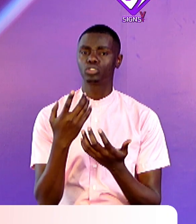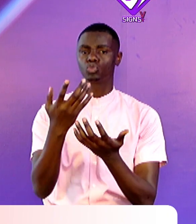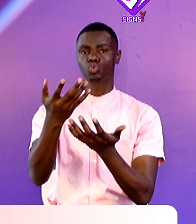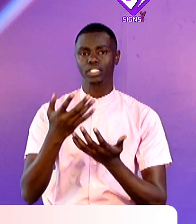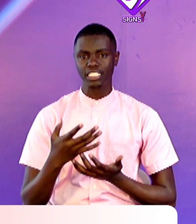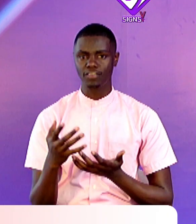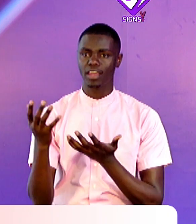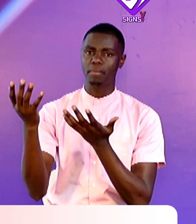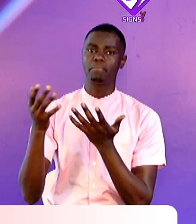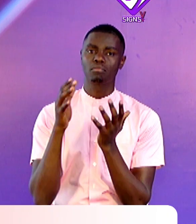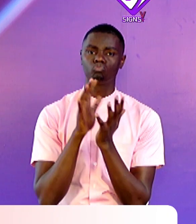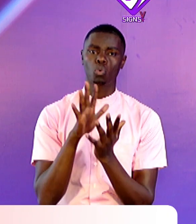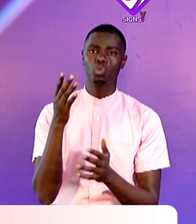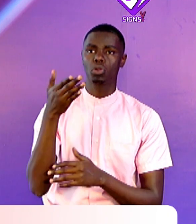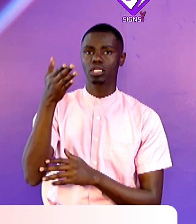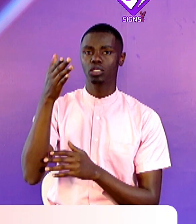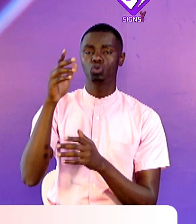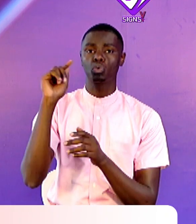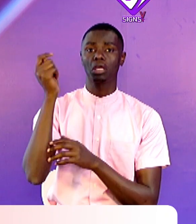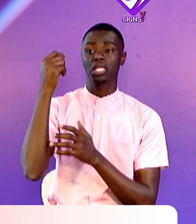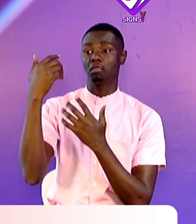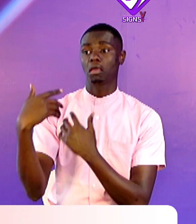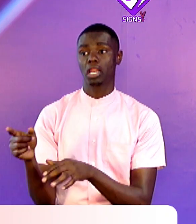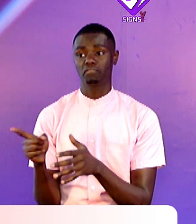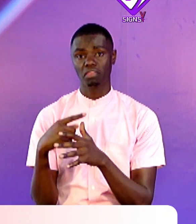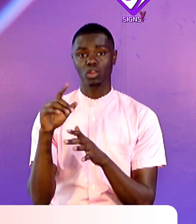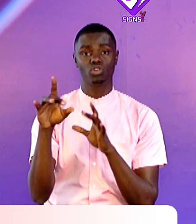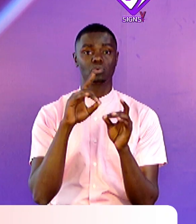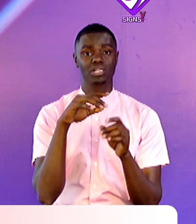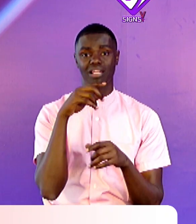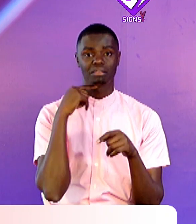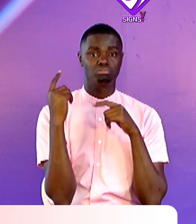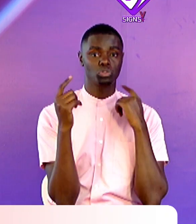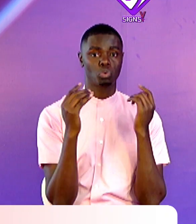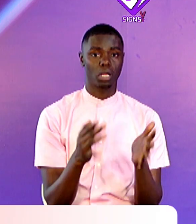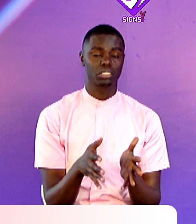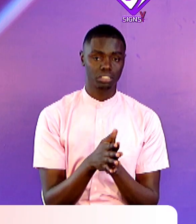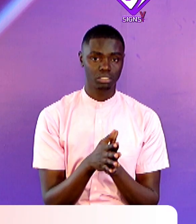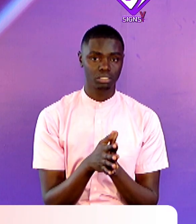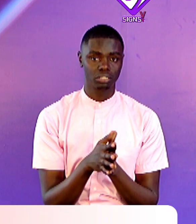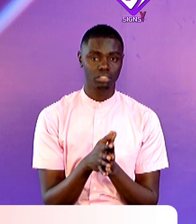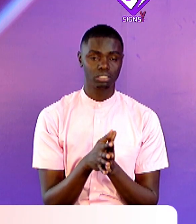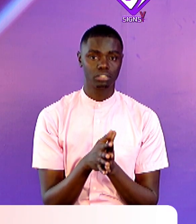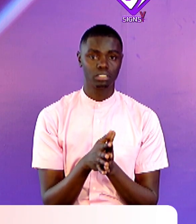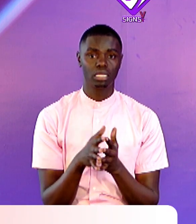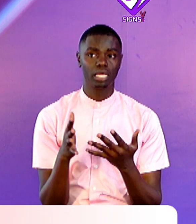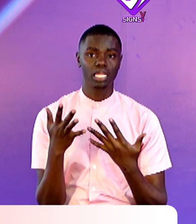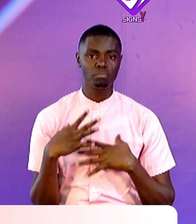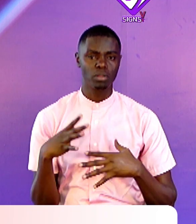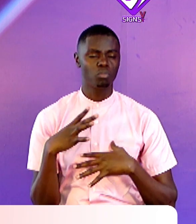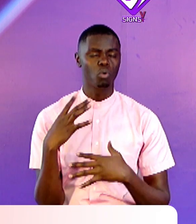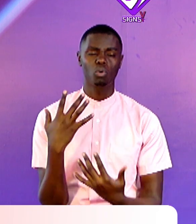bring glory to Kenya are left. Then we are taking jokers and wale watu naweza